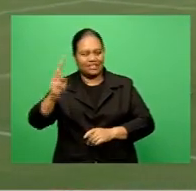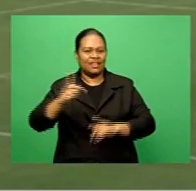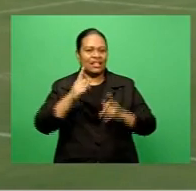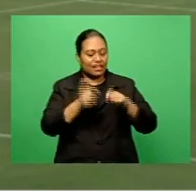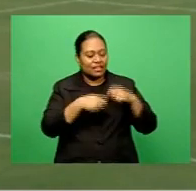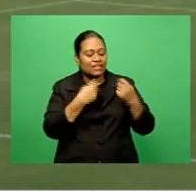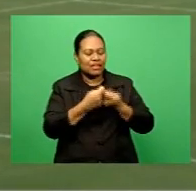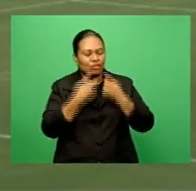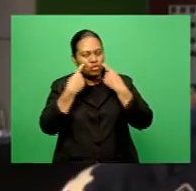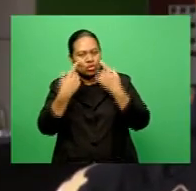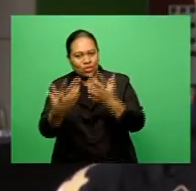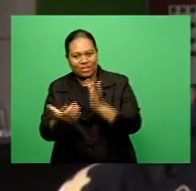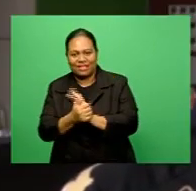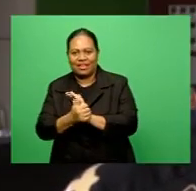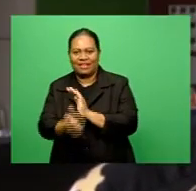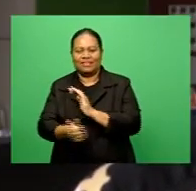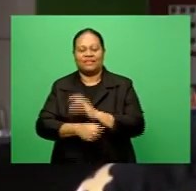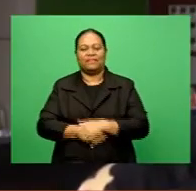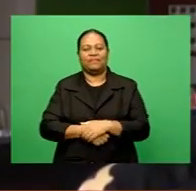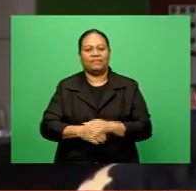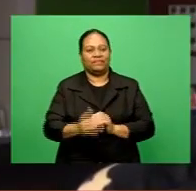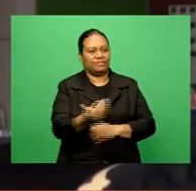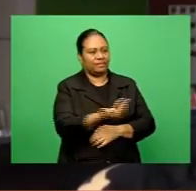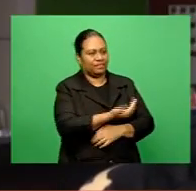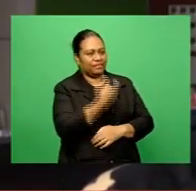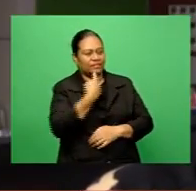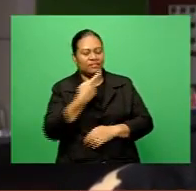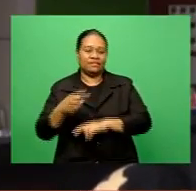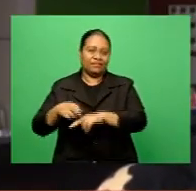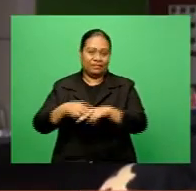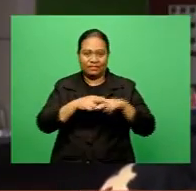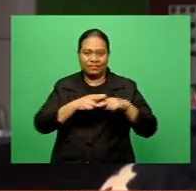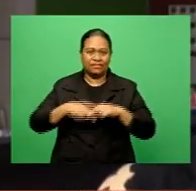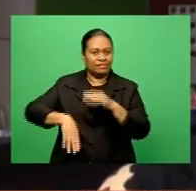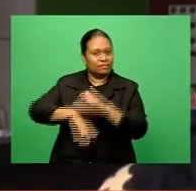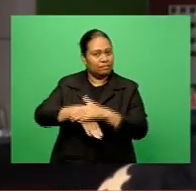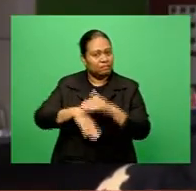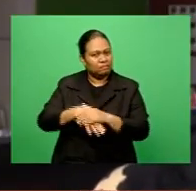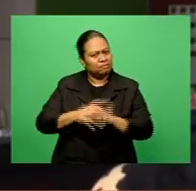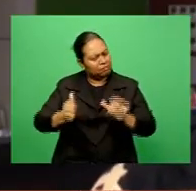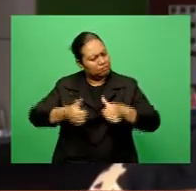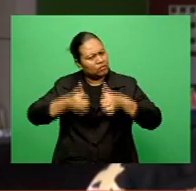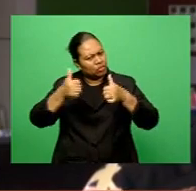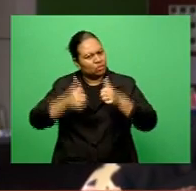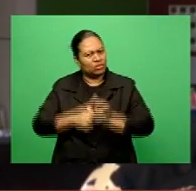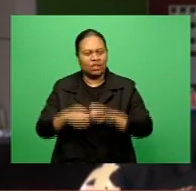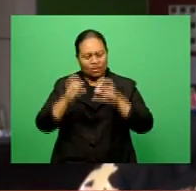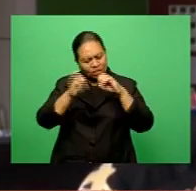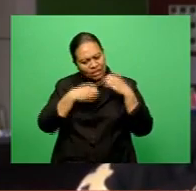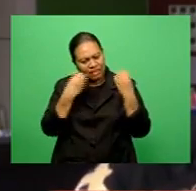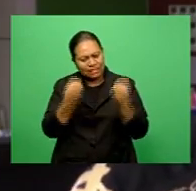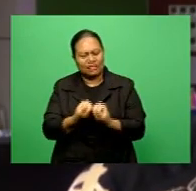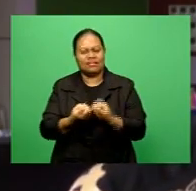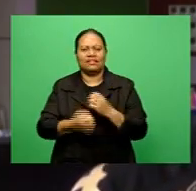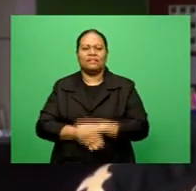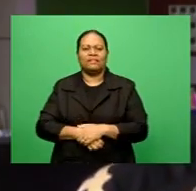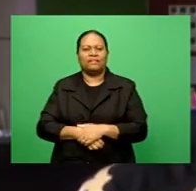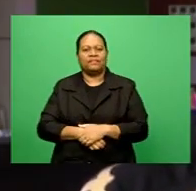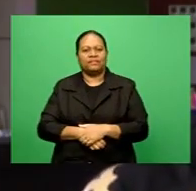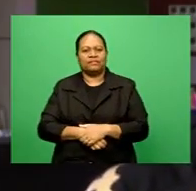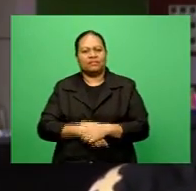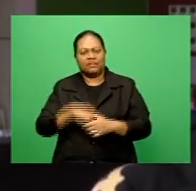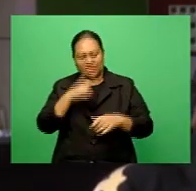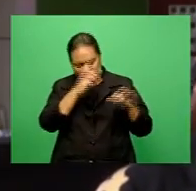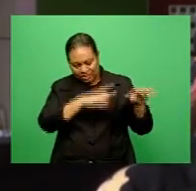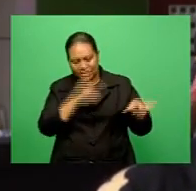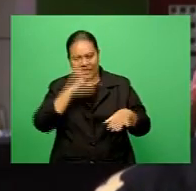showcase their talent. Fiji FA is a very good organization, so of course they are able to host the